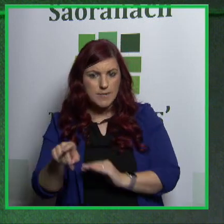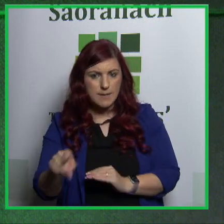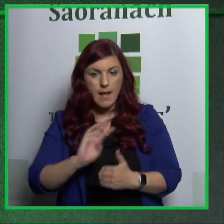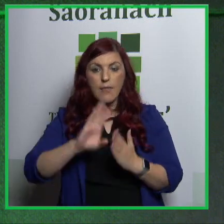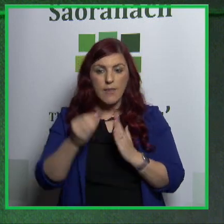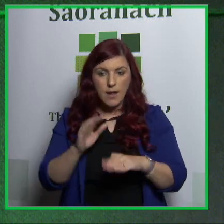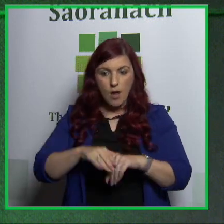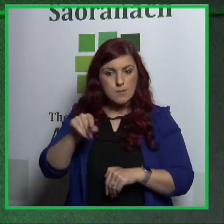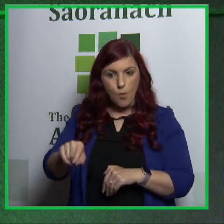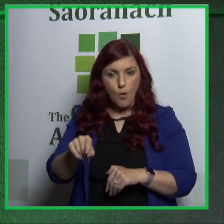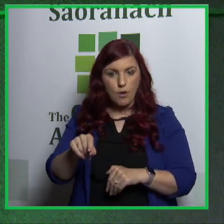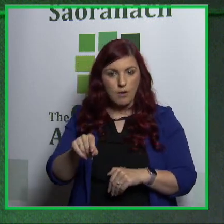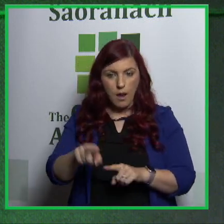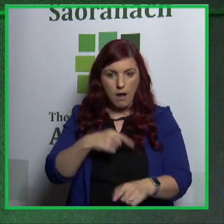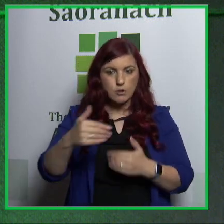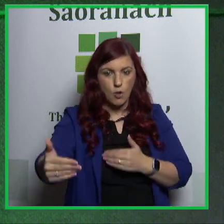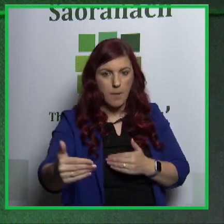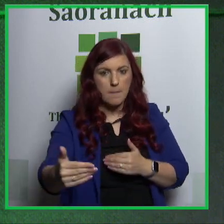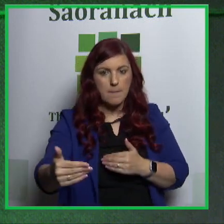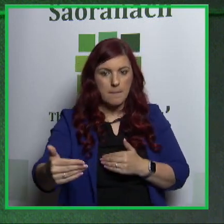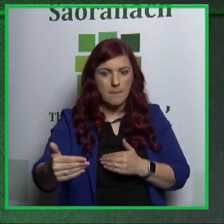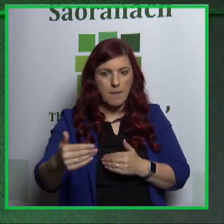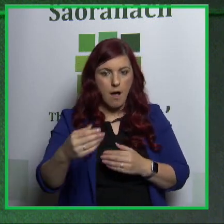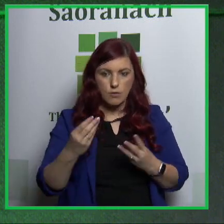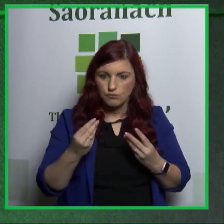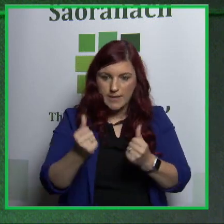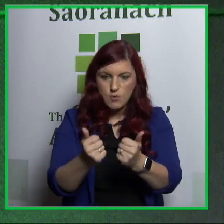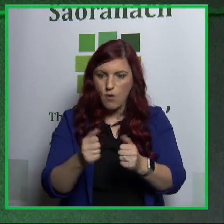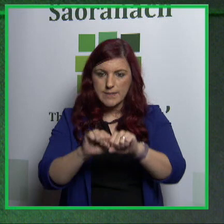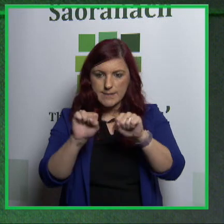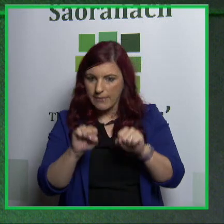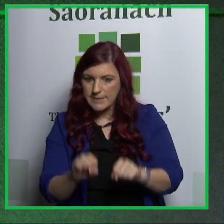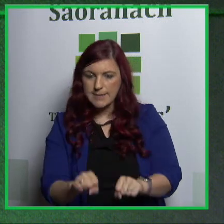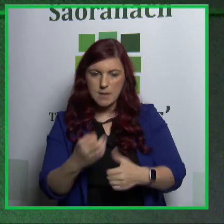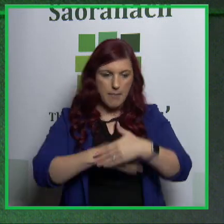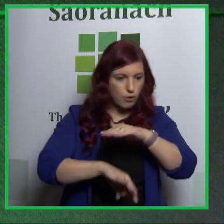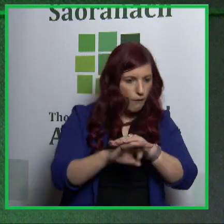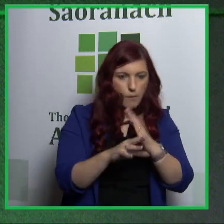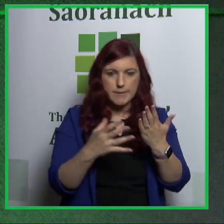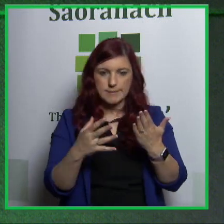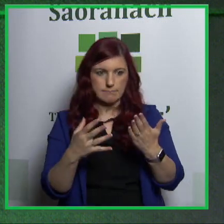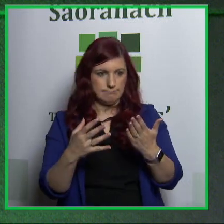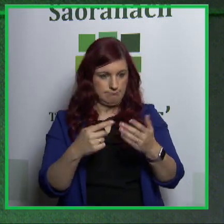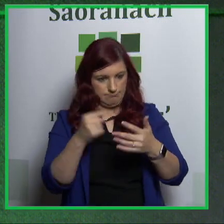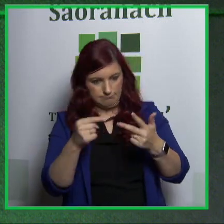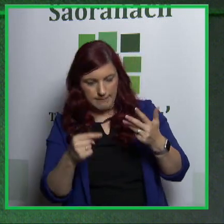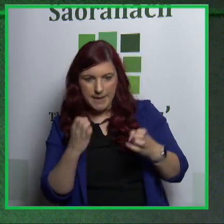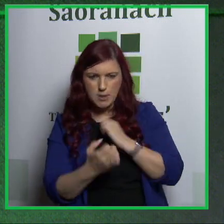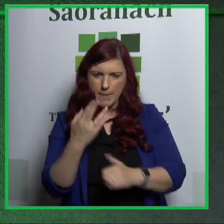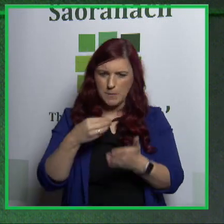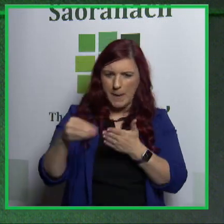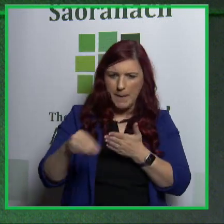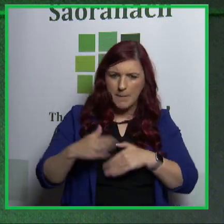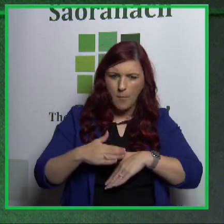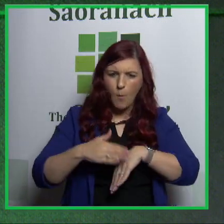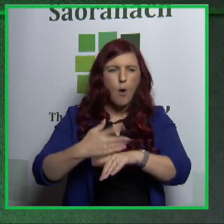that decision costs more in the long term on the resources, on the system, and, you know, on the government. It was like, what,